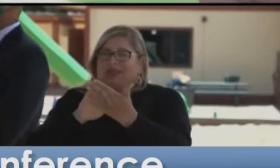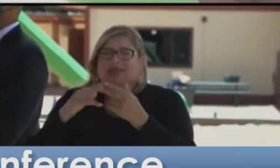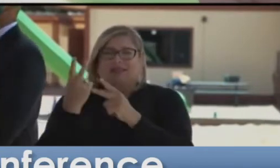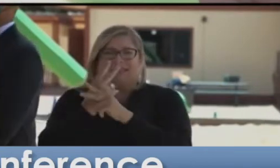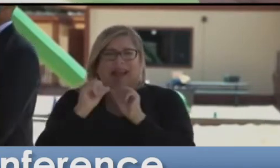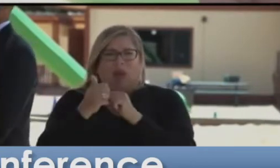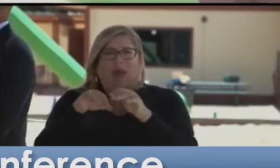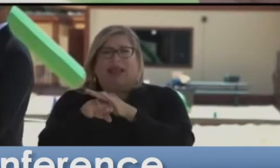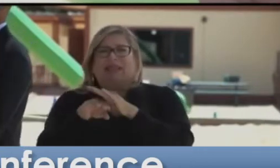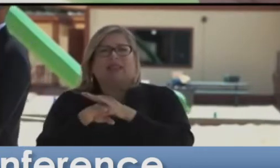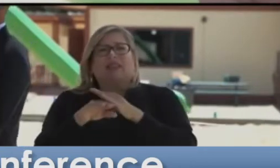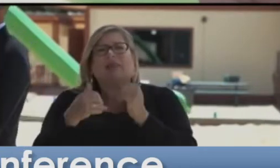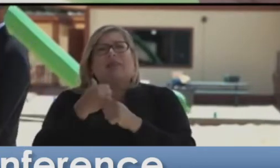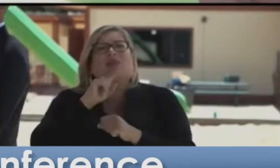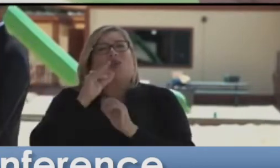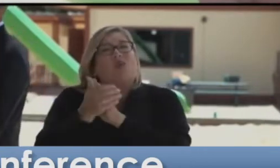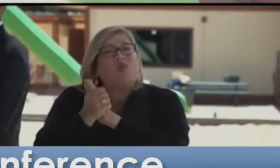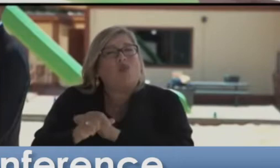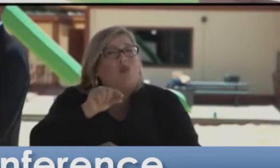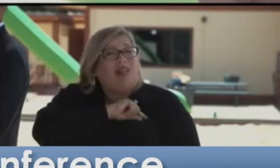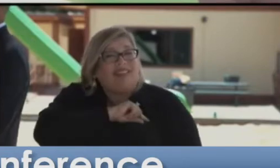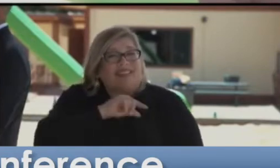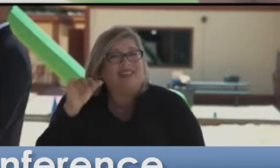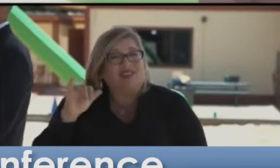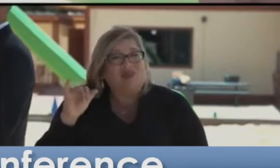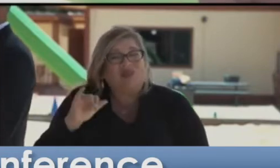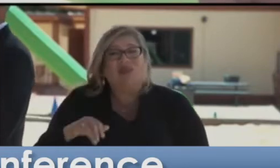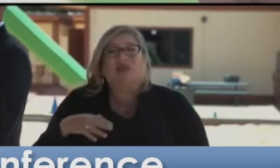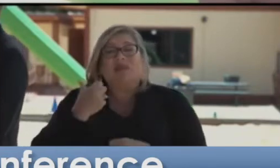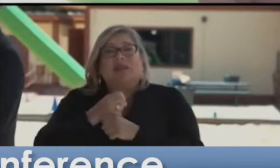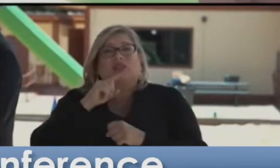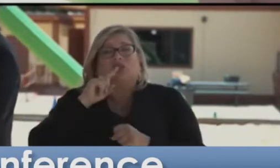quality, and looking at universal